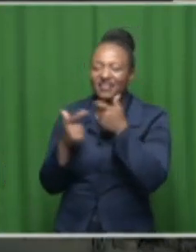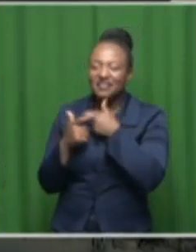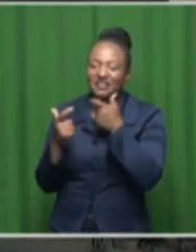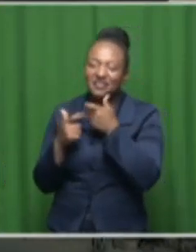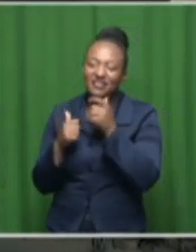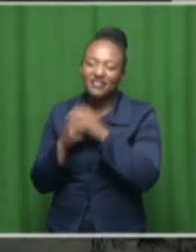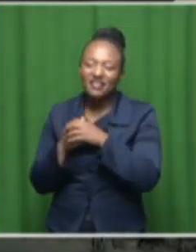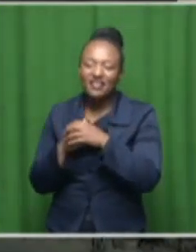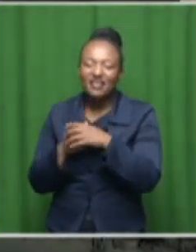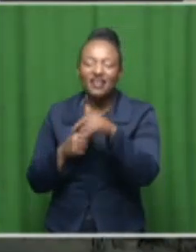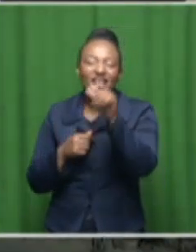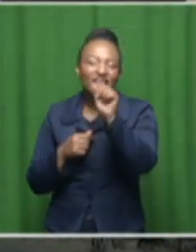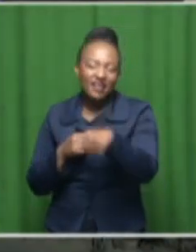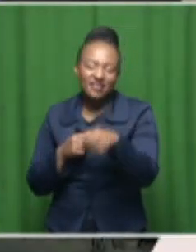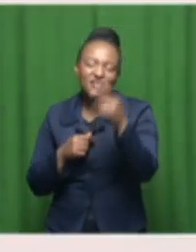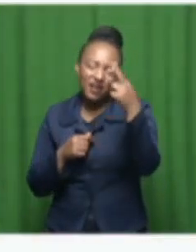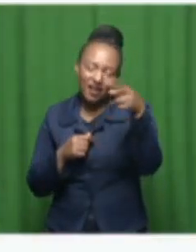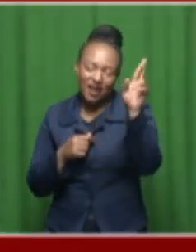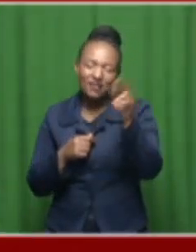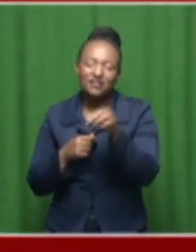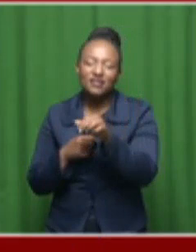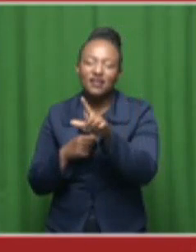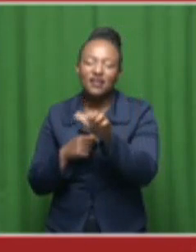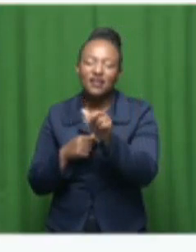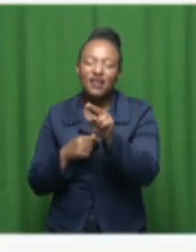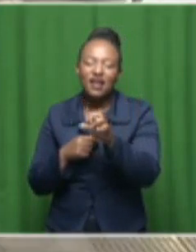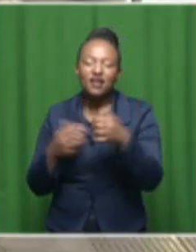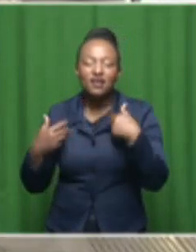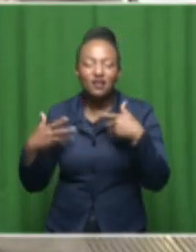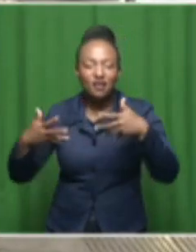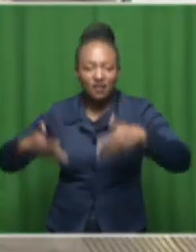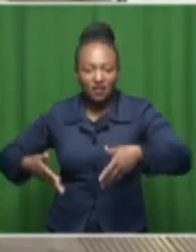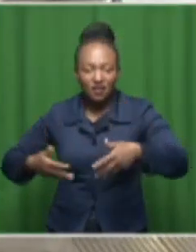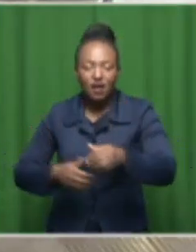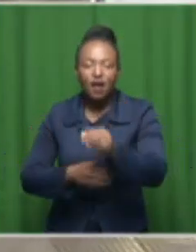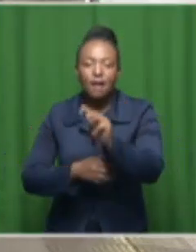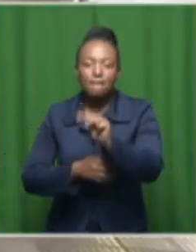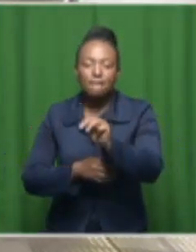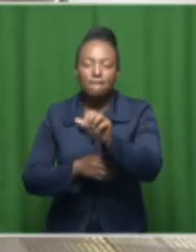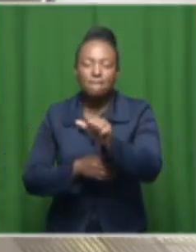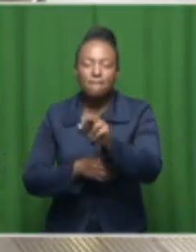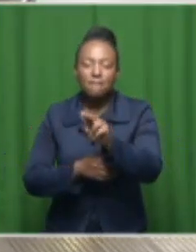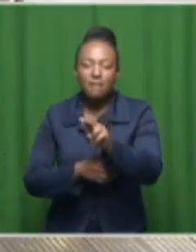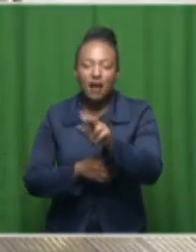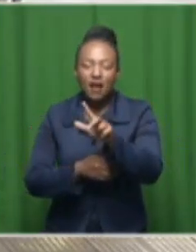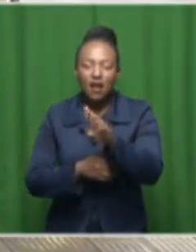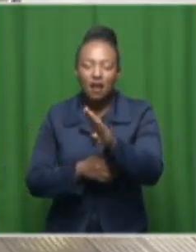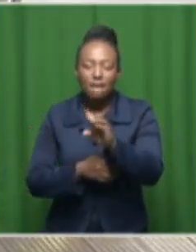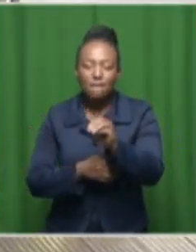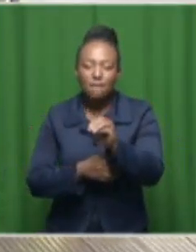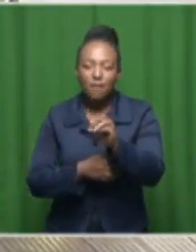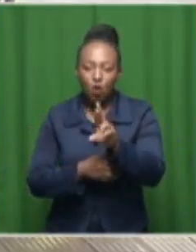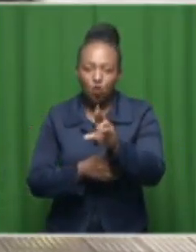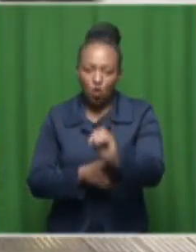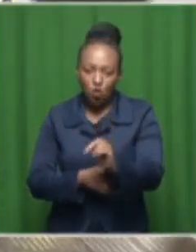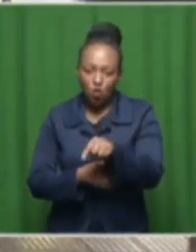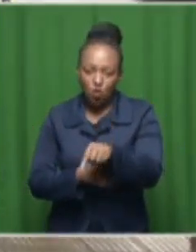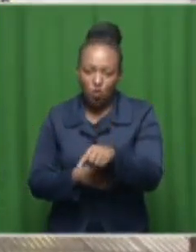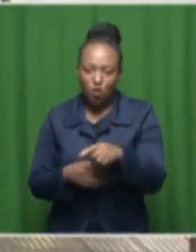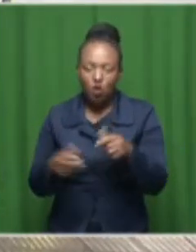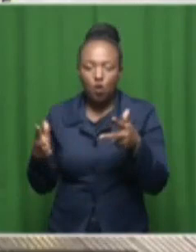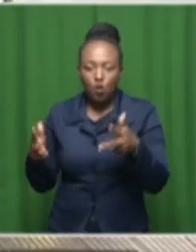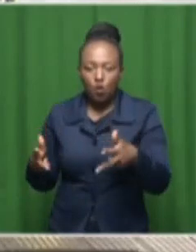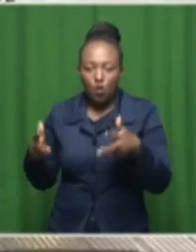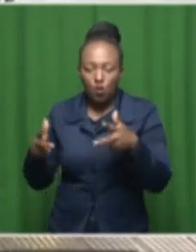Yeah, absolutely correct, Leanne. We are at the Marlboro station. And of course, as you can see, this station, just off